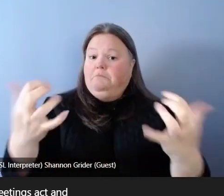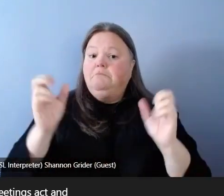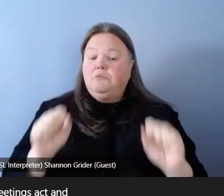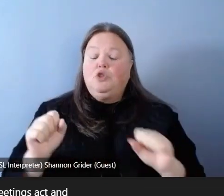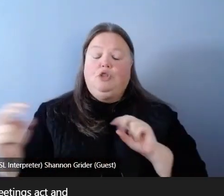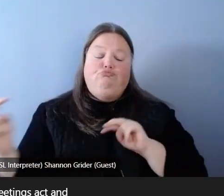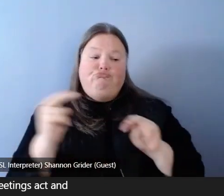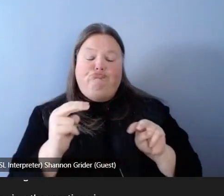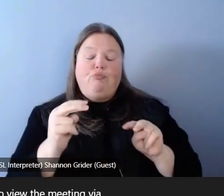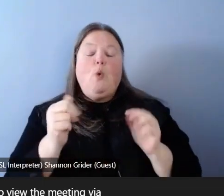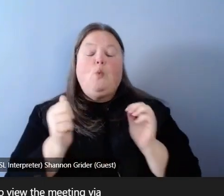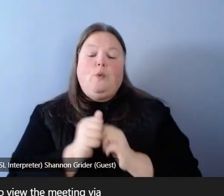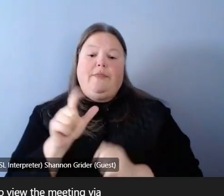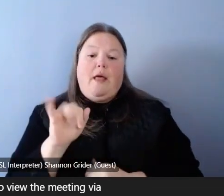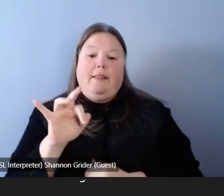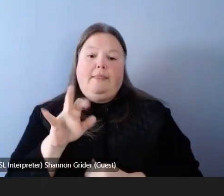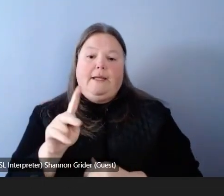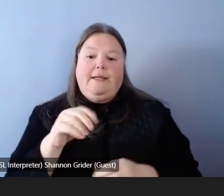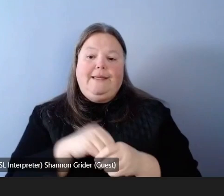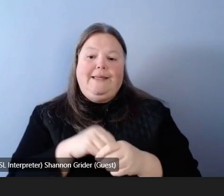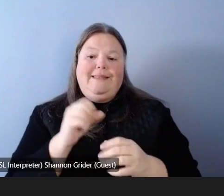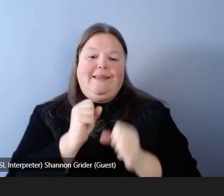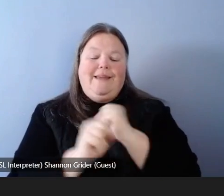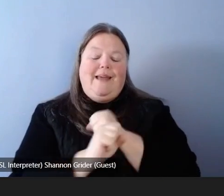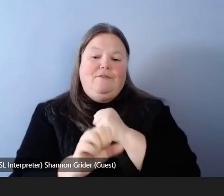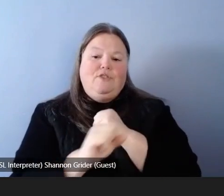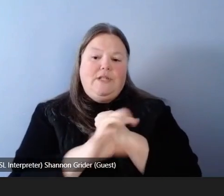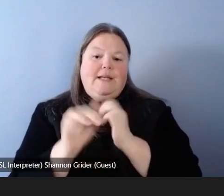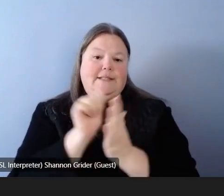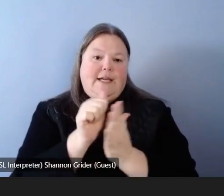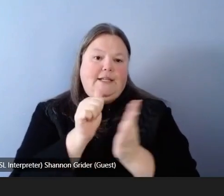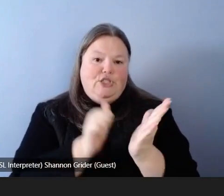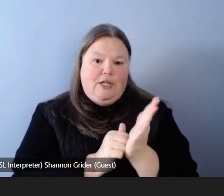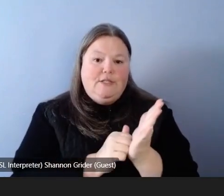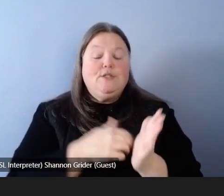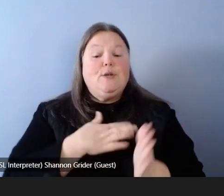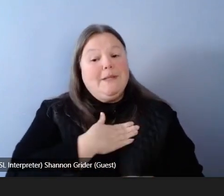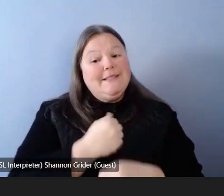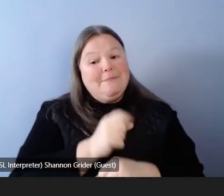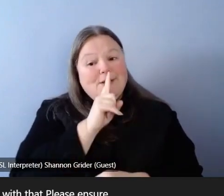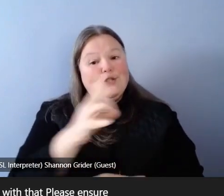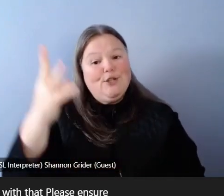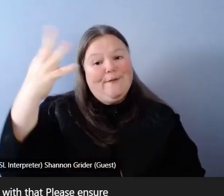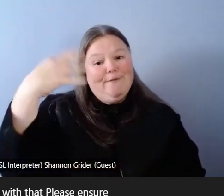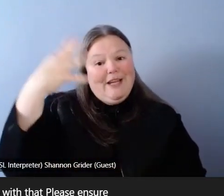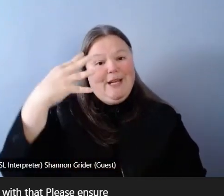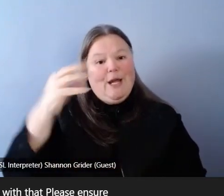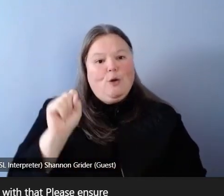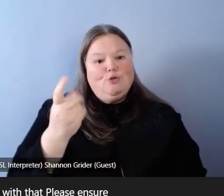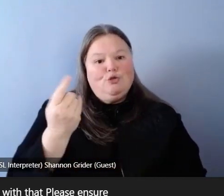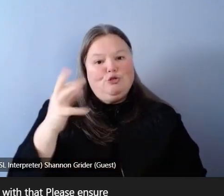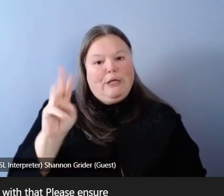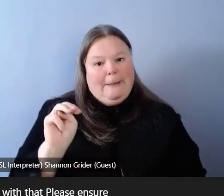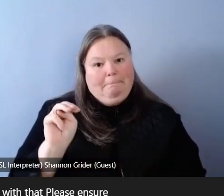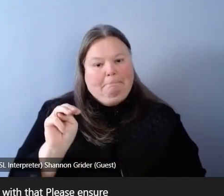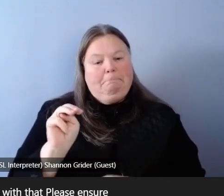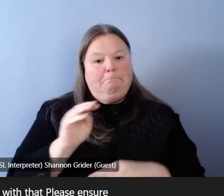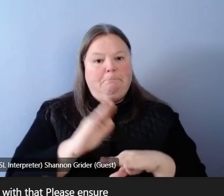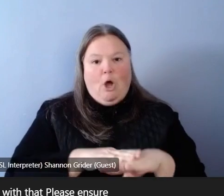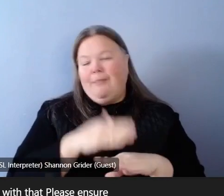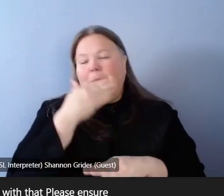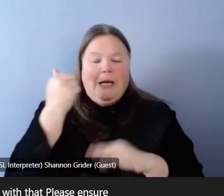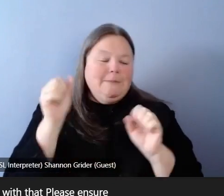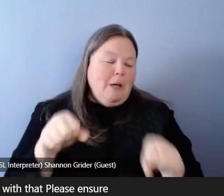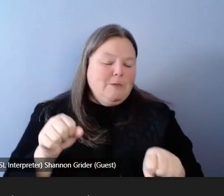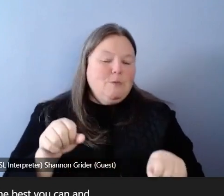a link provided in the advertised agenda. So with that, please ensure your video is streaming the best you can and